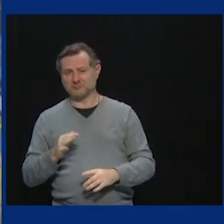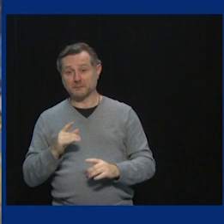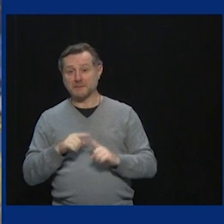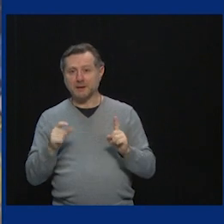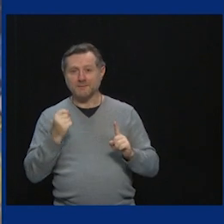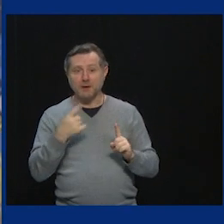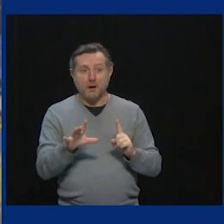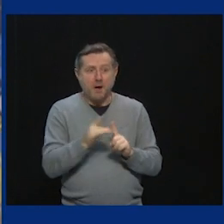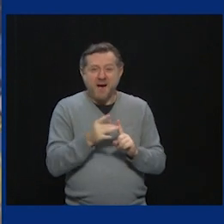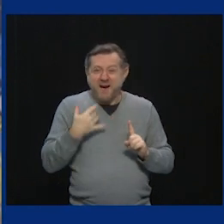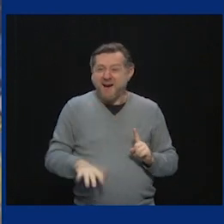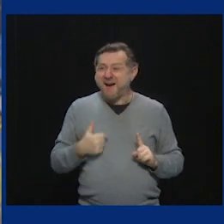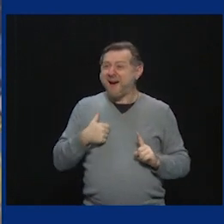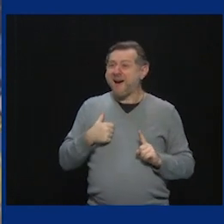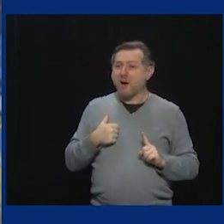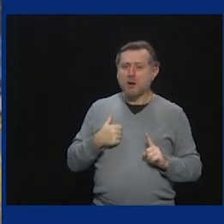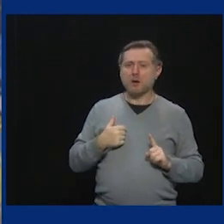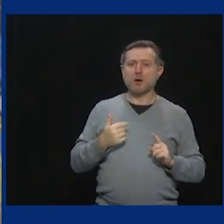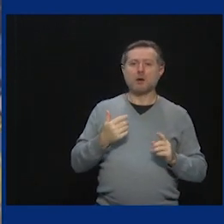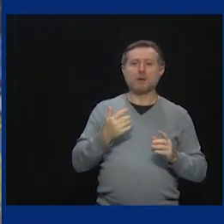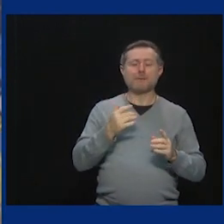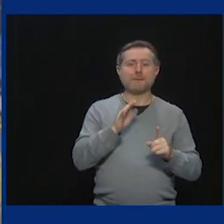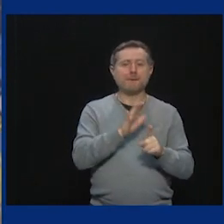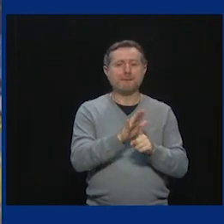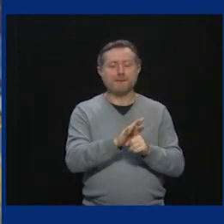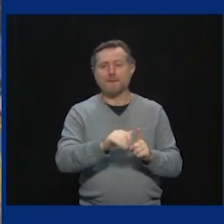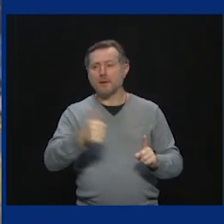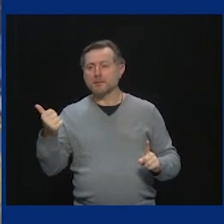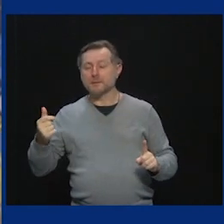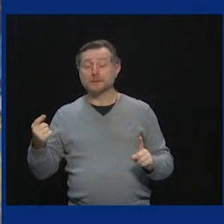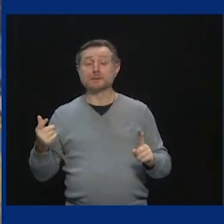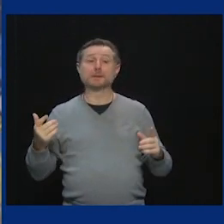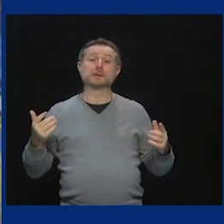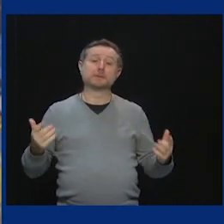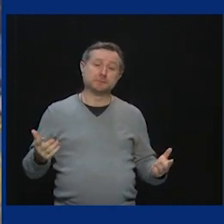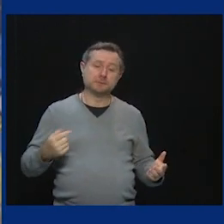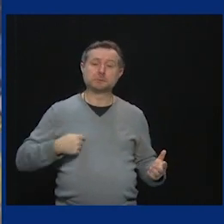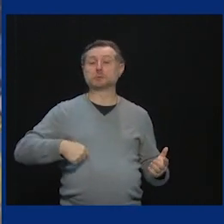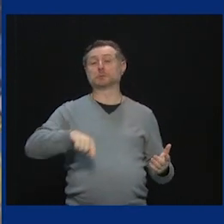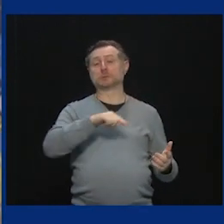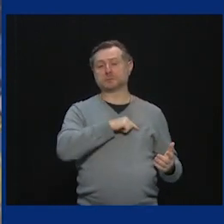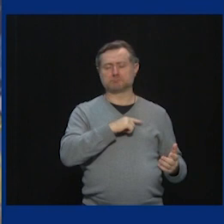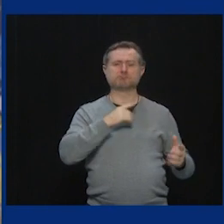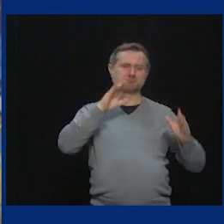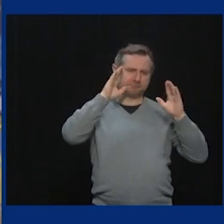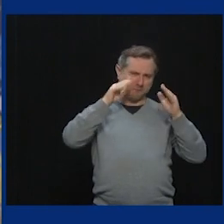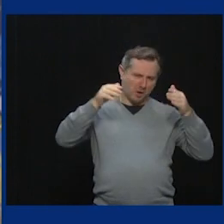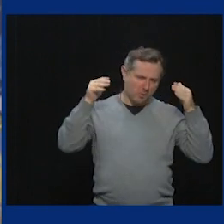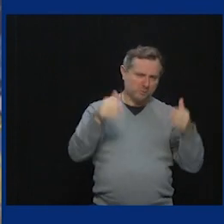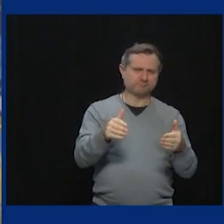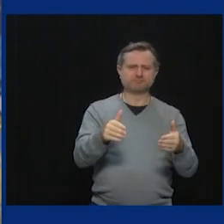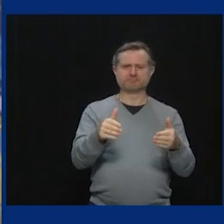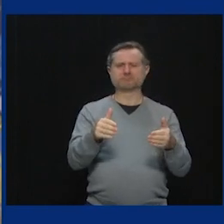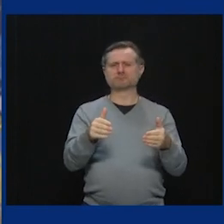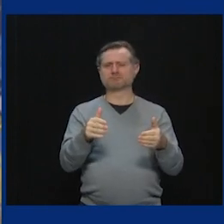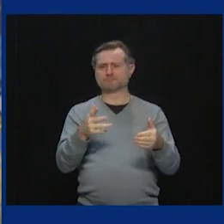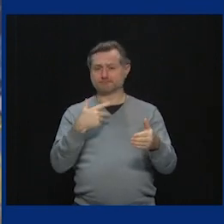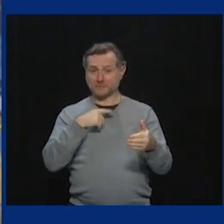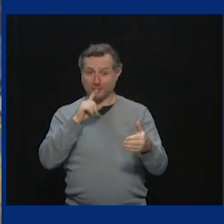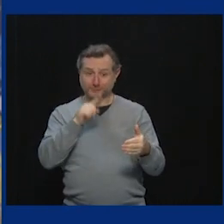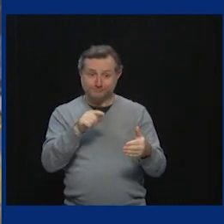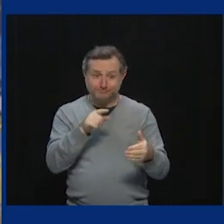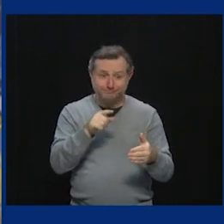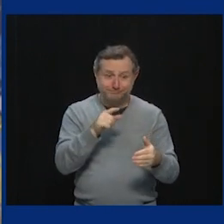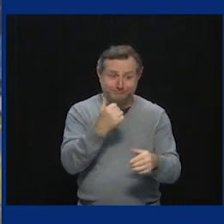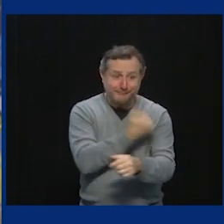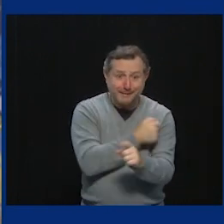contracted it or exposed other people. So that's what we're focused on, is the only answer is more people getting vaccinated, and people in shows being vaccinated, and